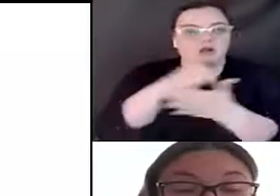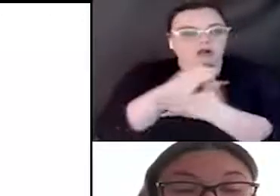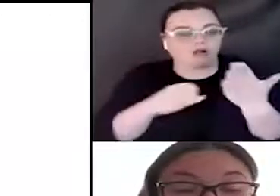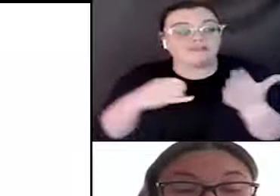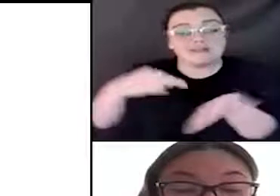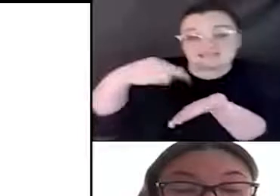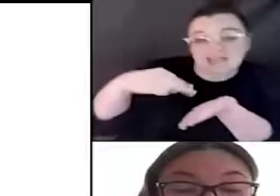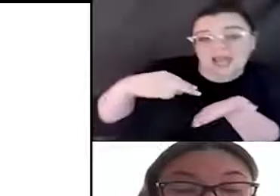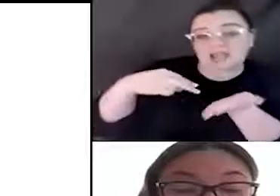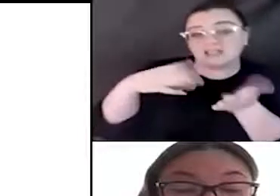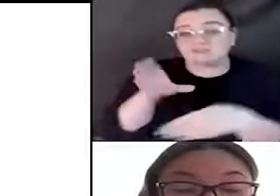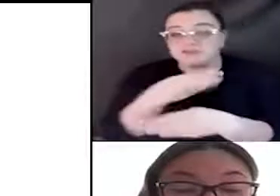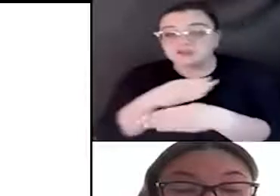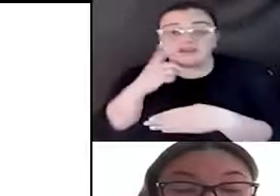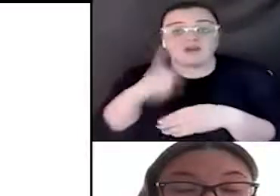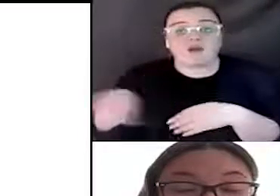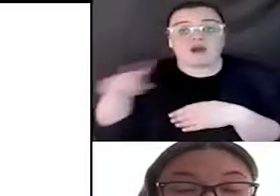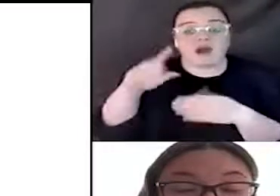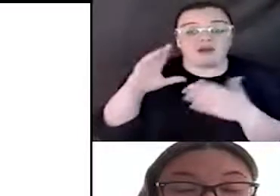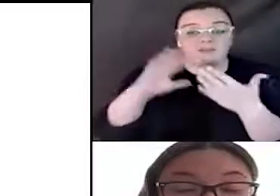mariachi. We